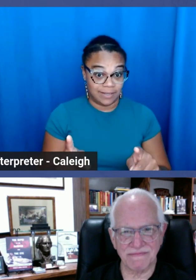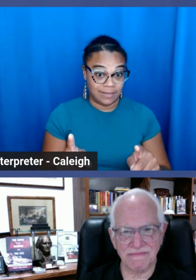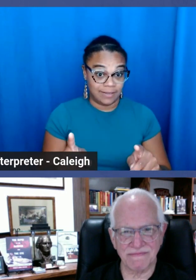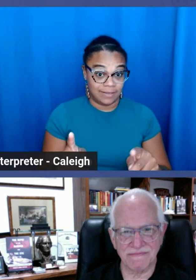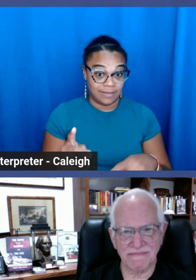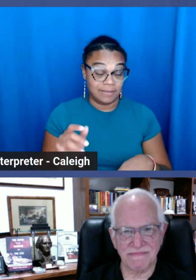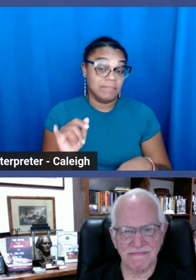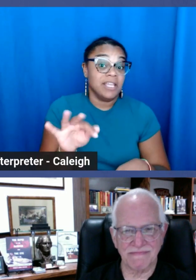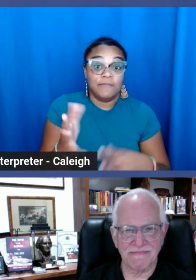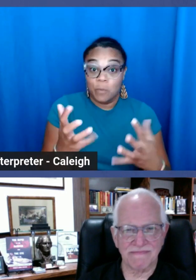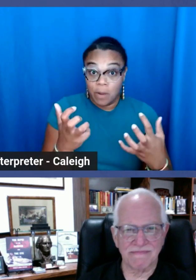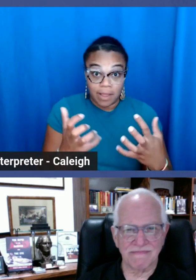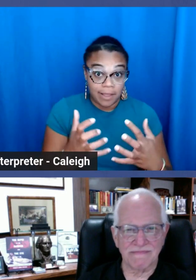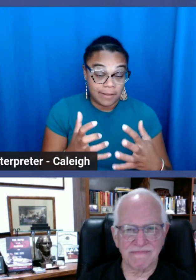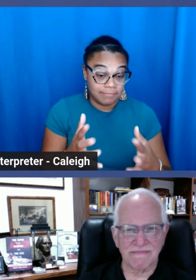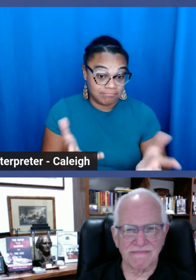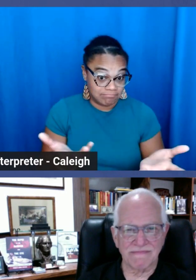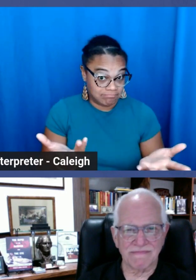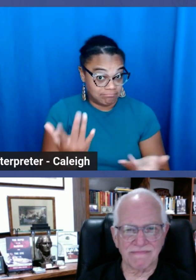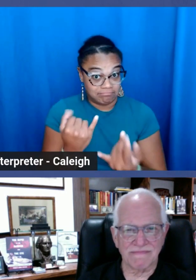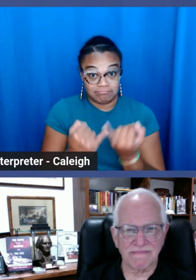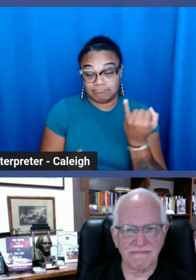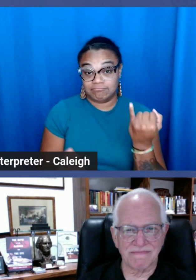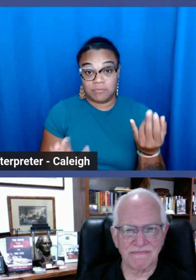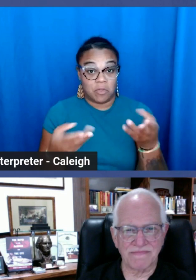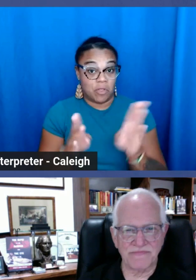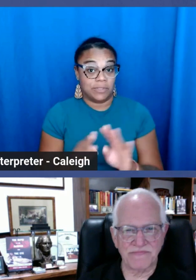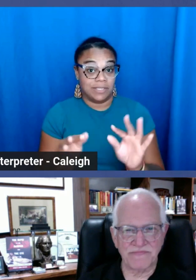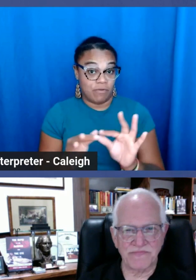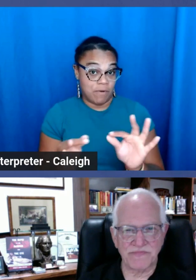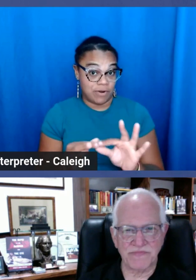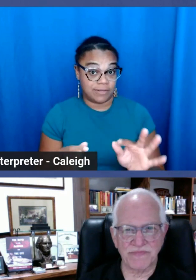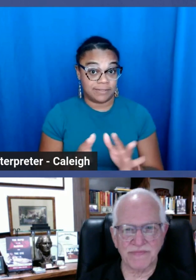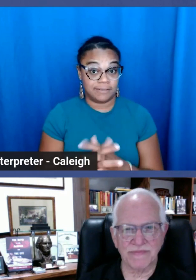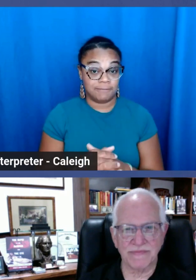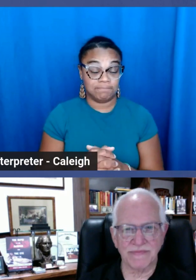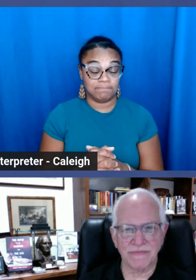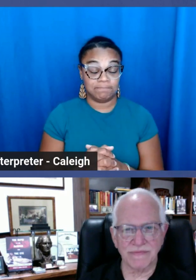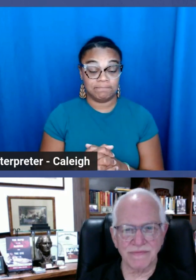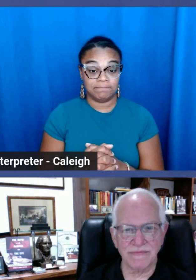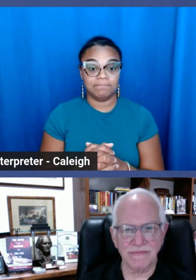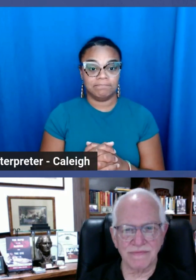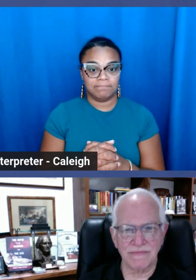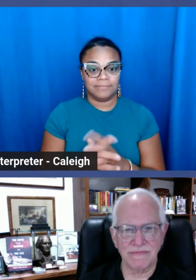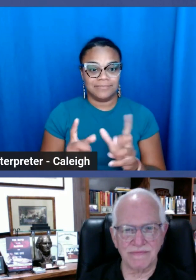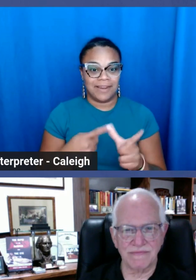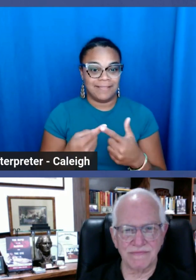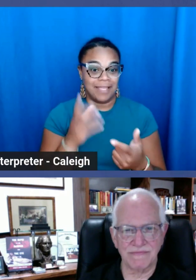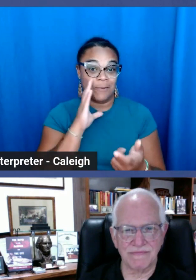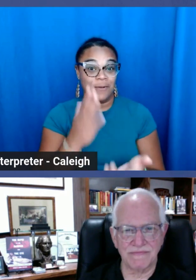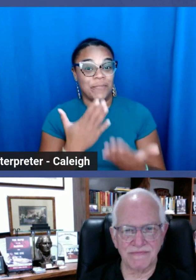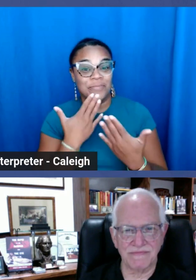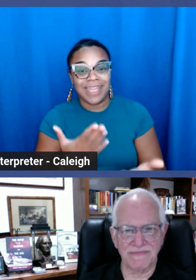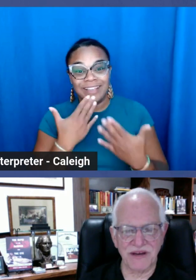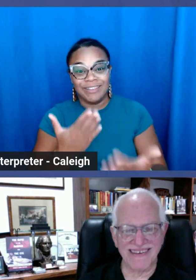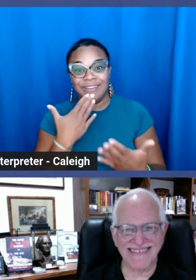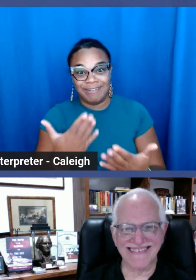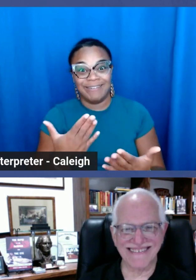you want it, to make some closing remarks. And then I'm going to thank you effusively.